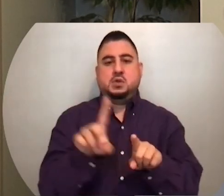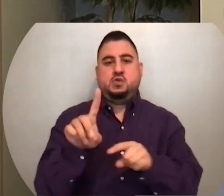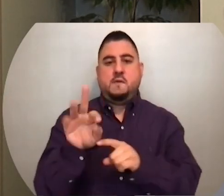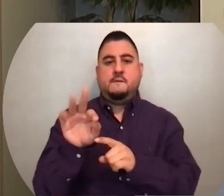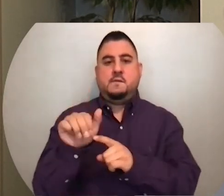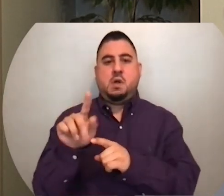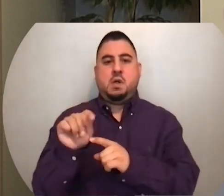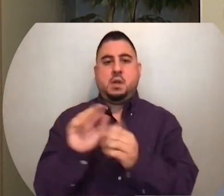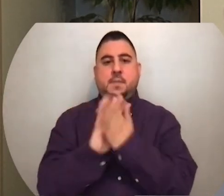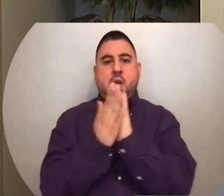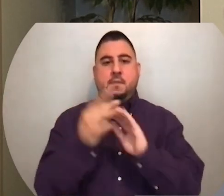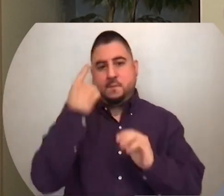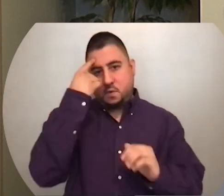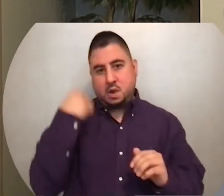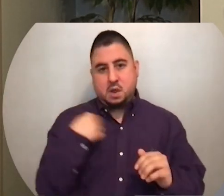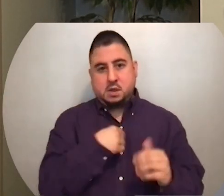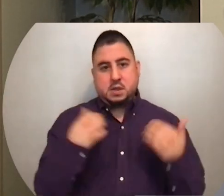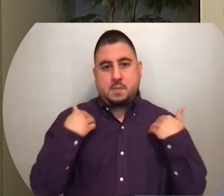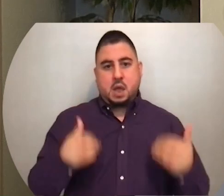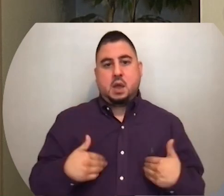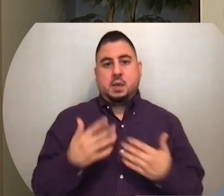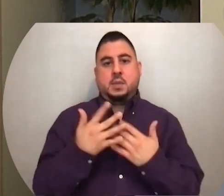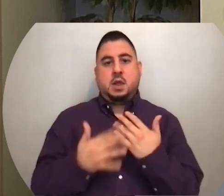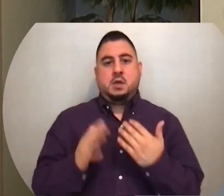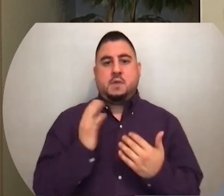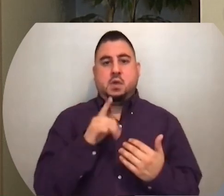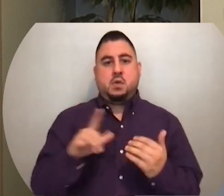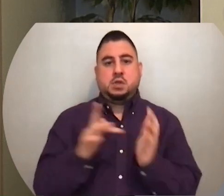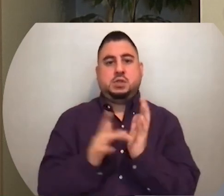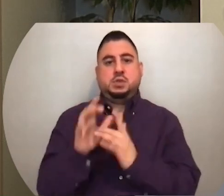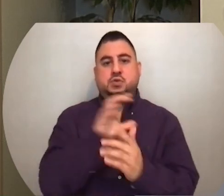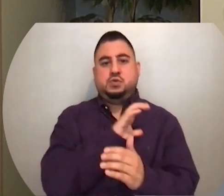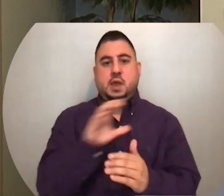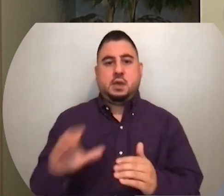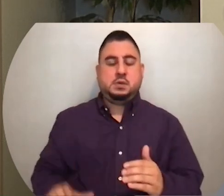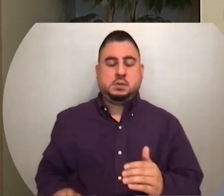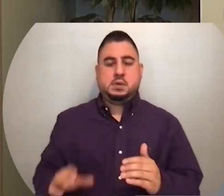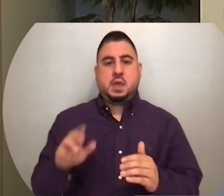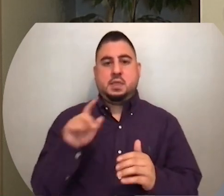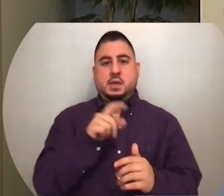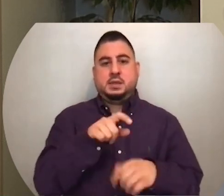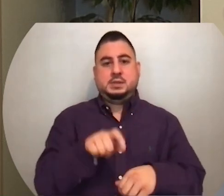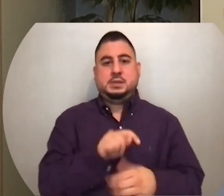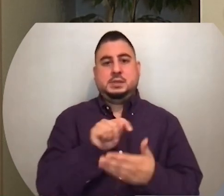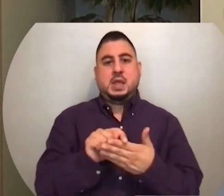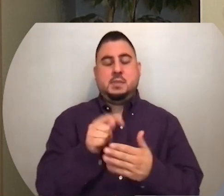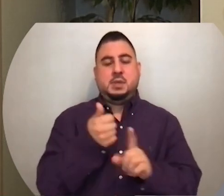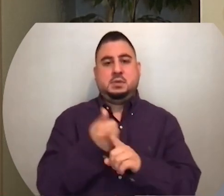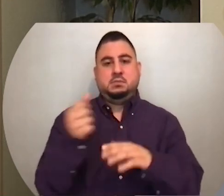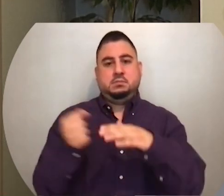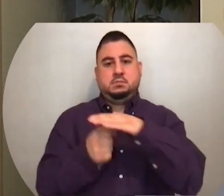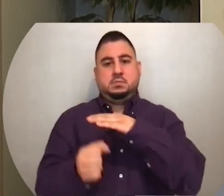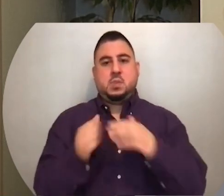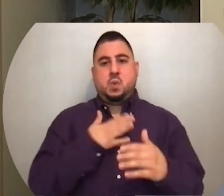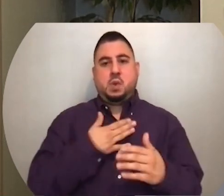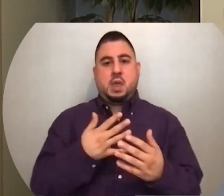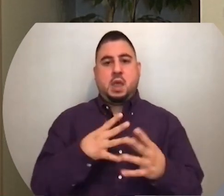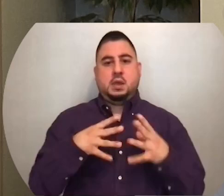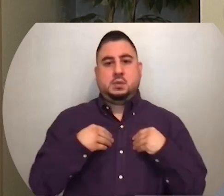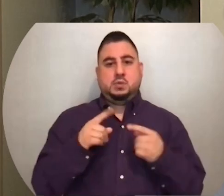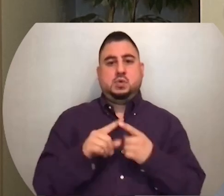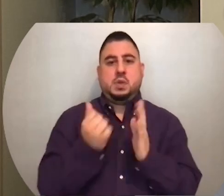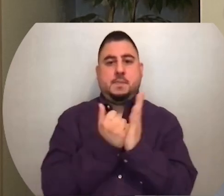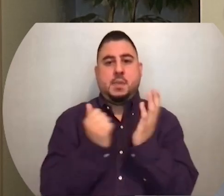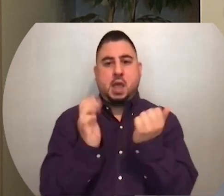may become for us the body and blood of our Lord Jesus Christ. At the time he was betrayed and entered willingly into his